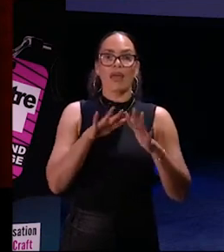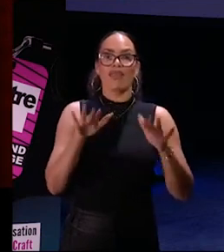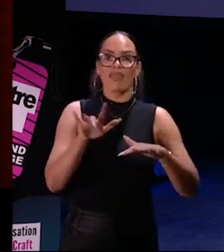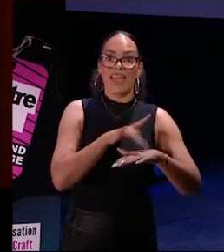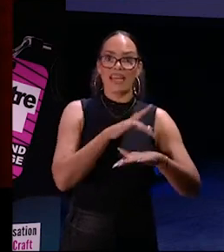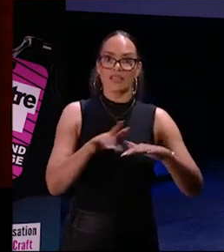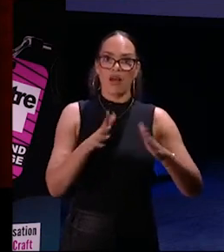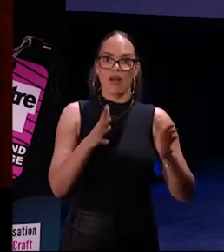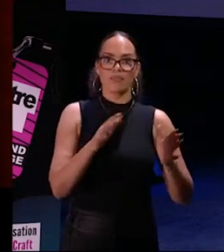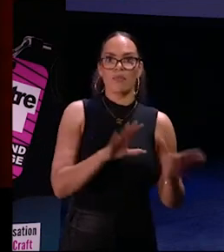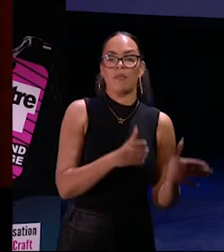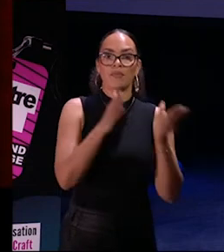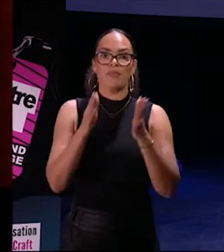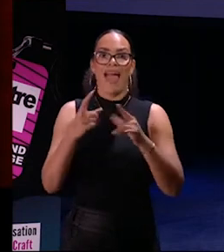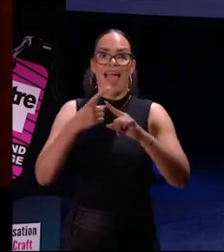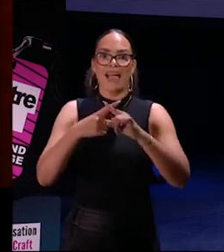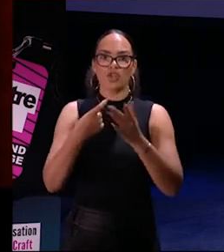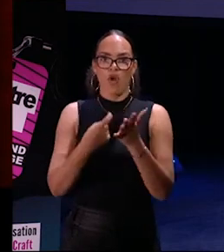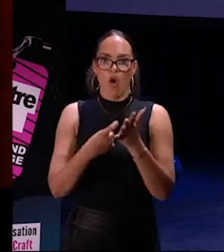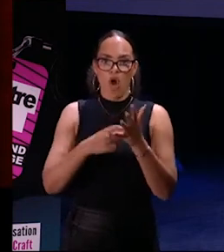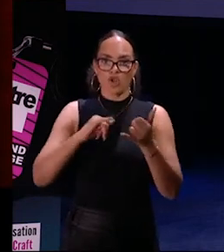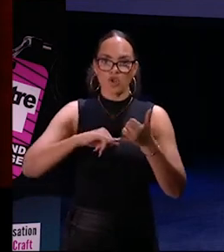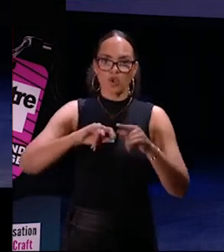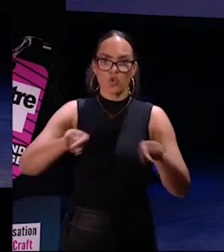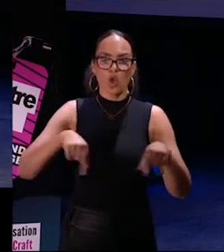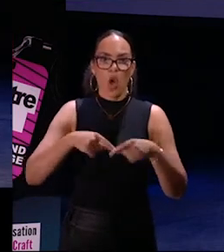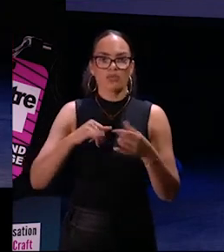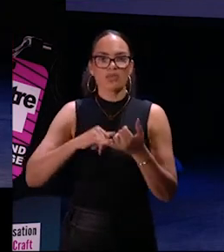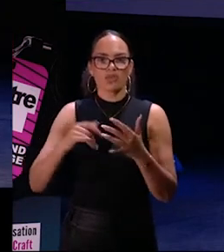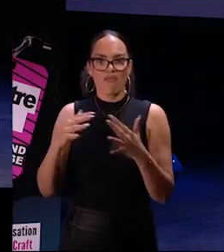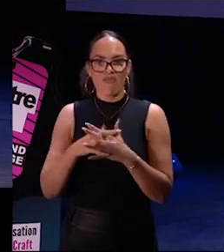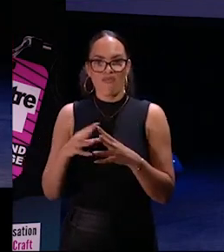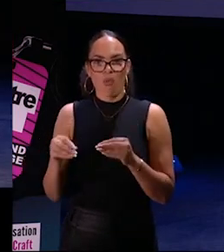our XR broadcast studios. White Light has something called Smart Stage. It was a